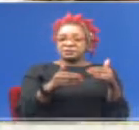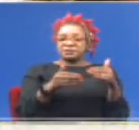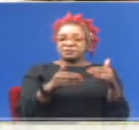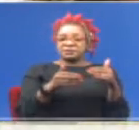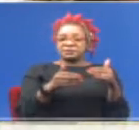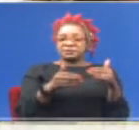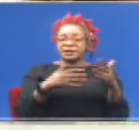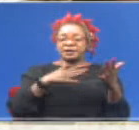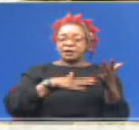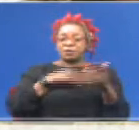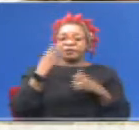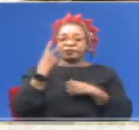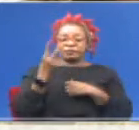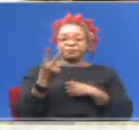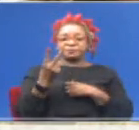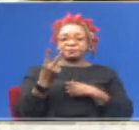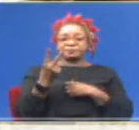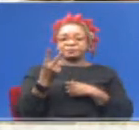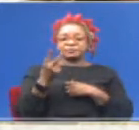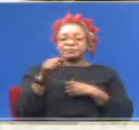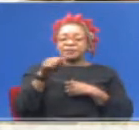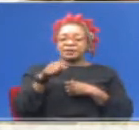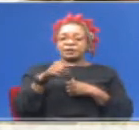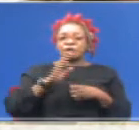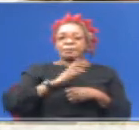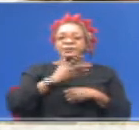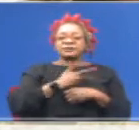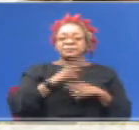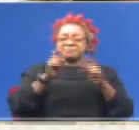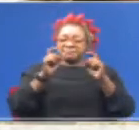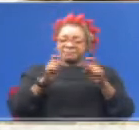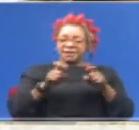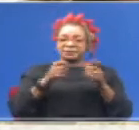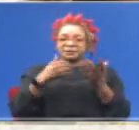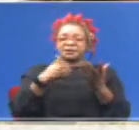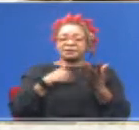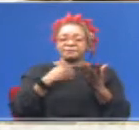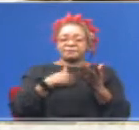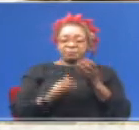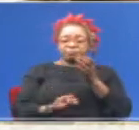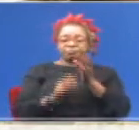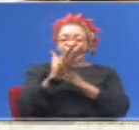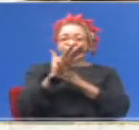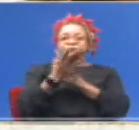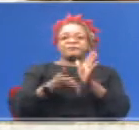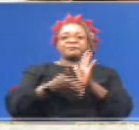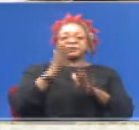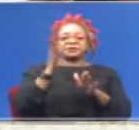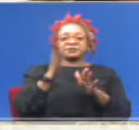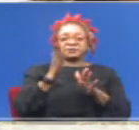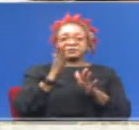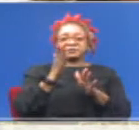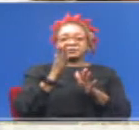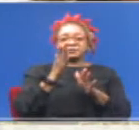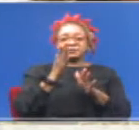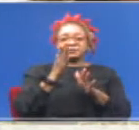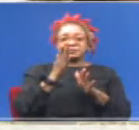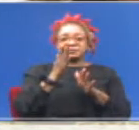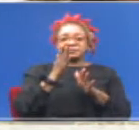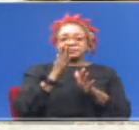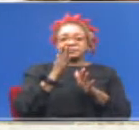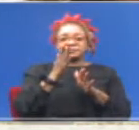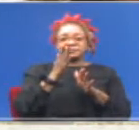In our view, this committee must be composed with immediate effect, with the